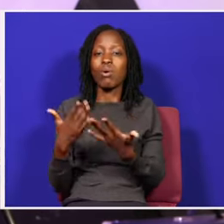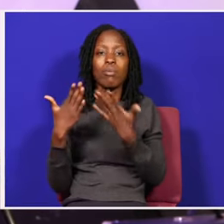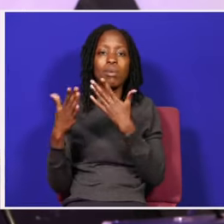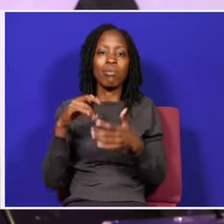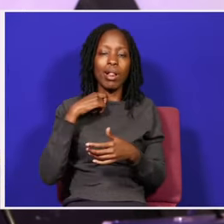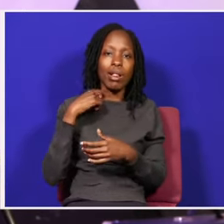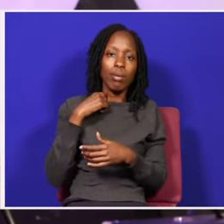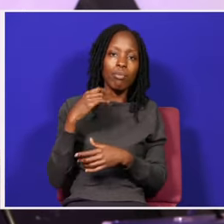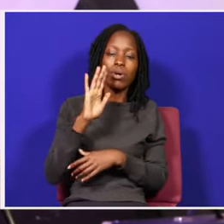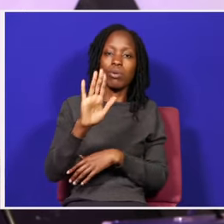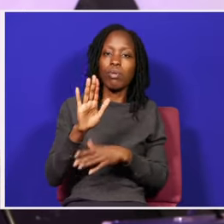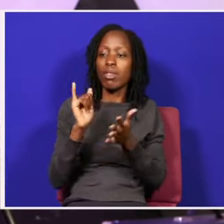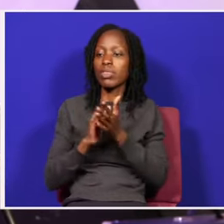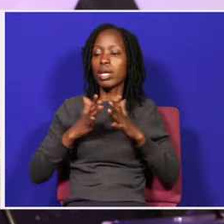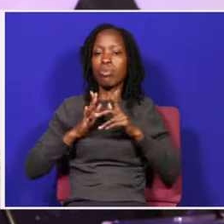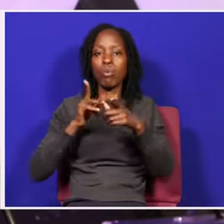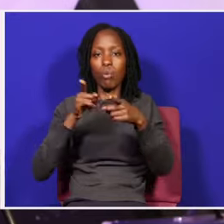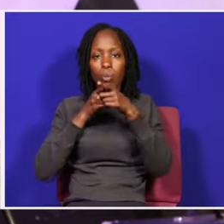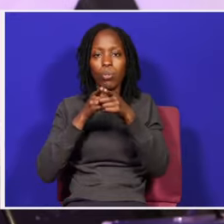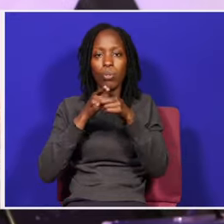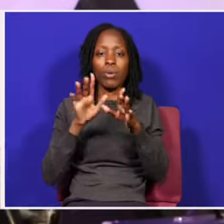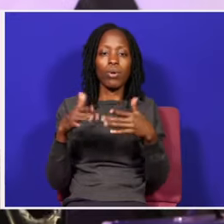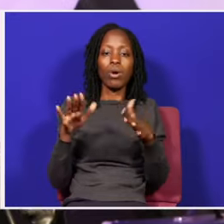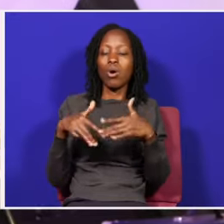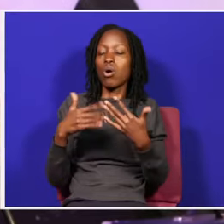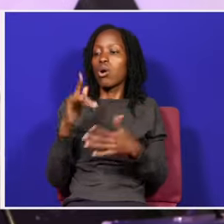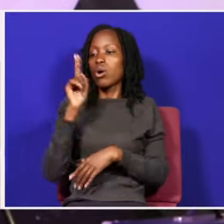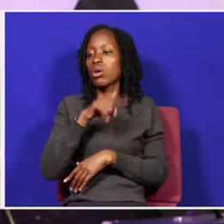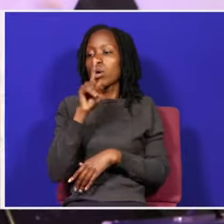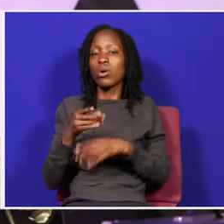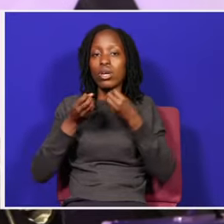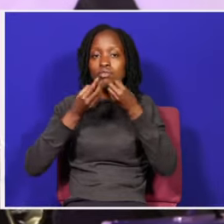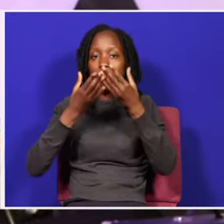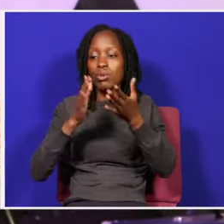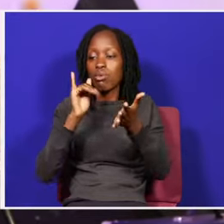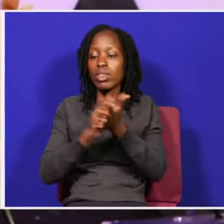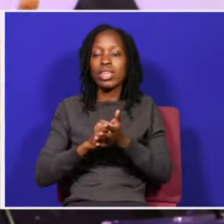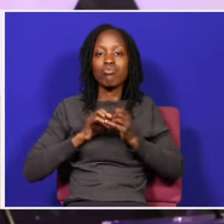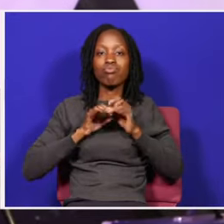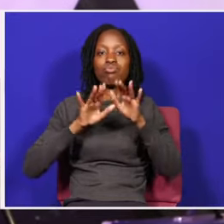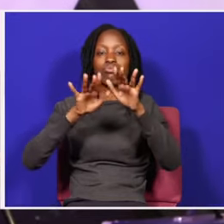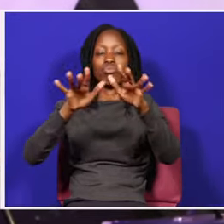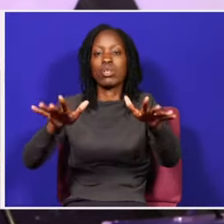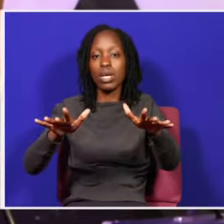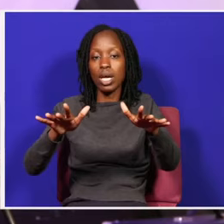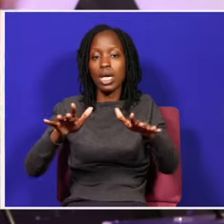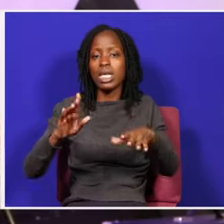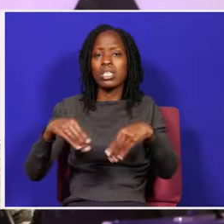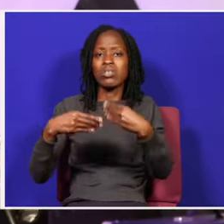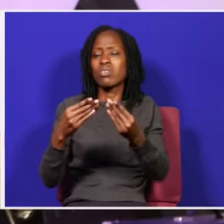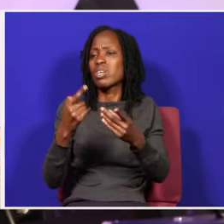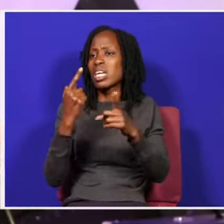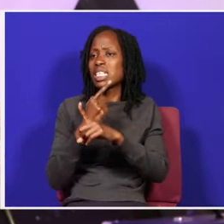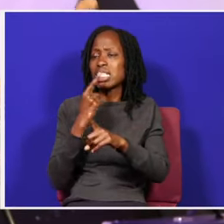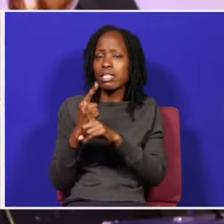that were aimed at you. They may have been part of the misinformation that's gone all over the world to give you a whole different